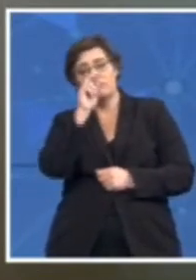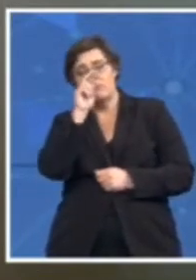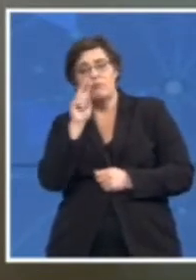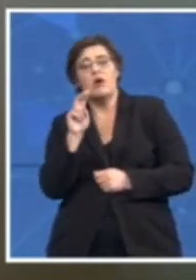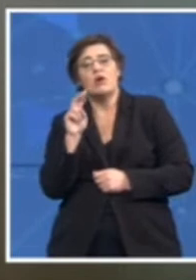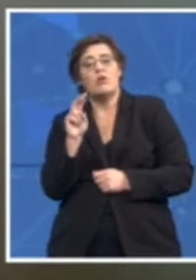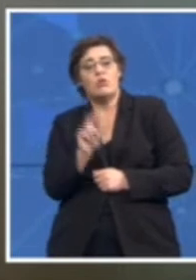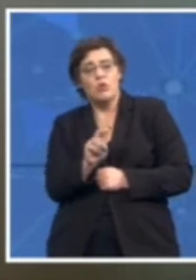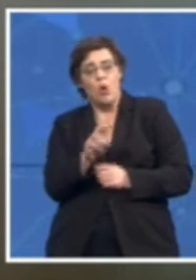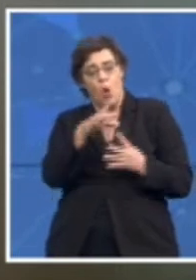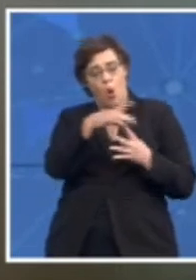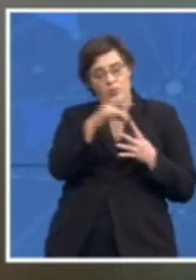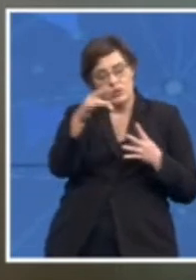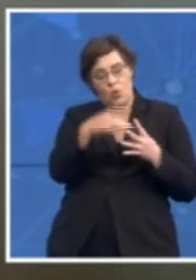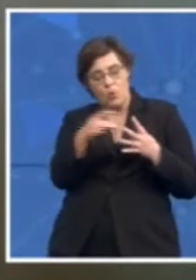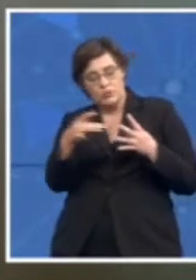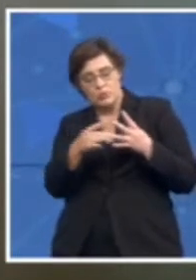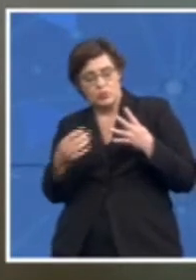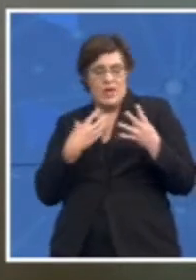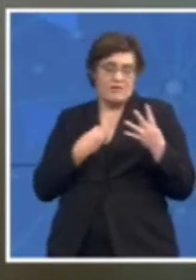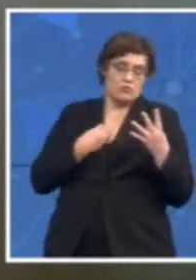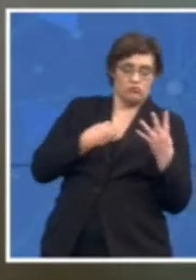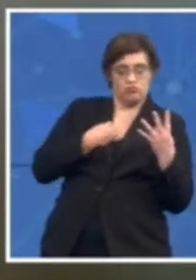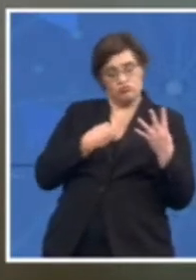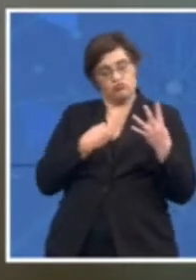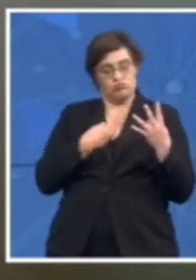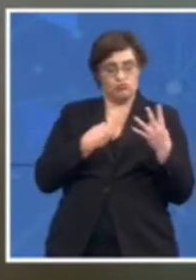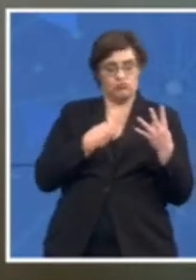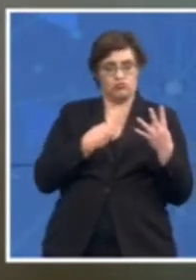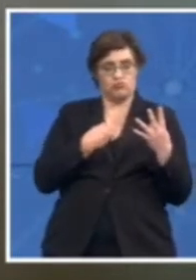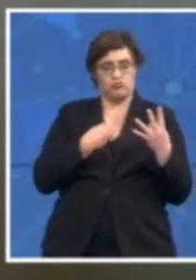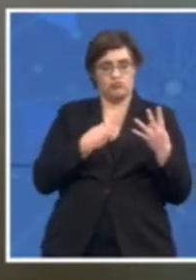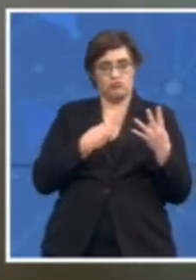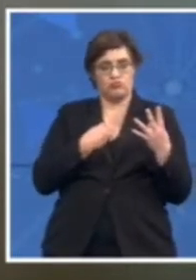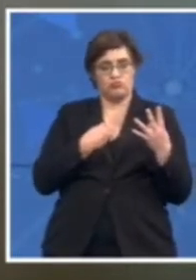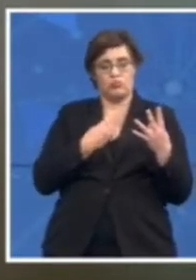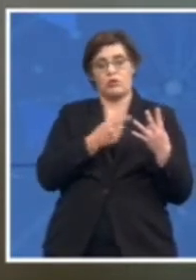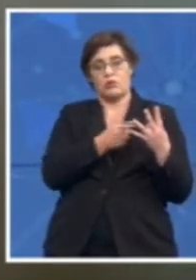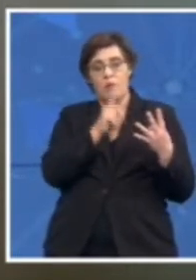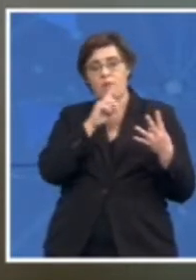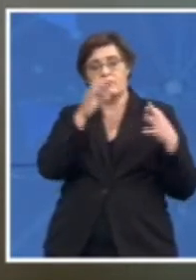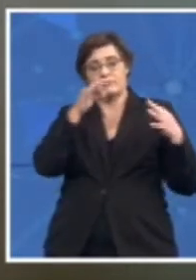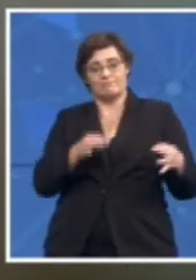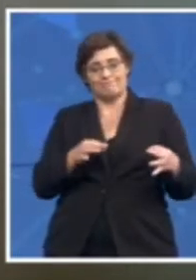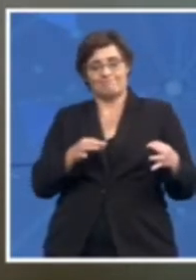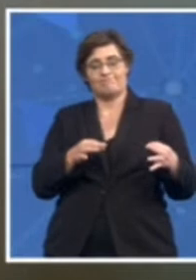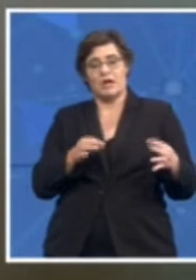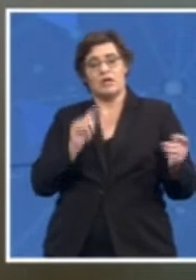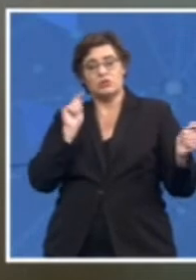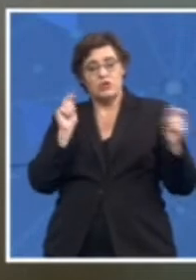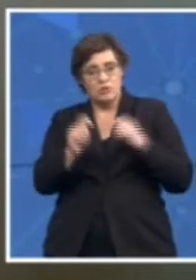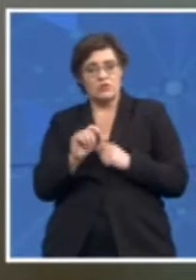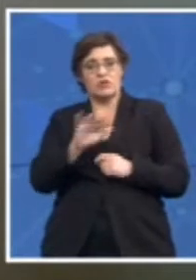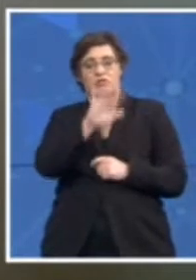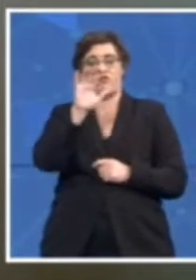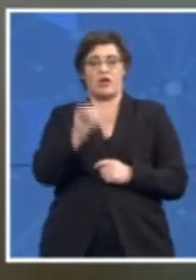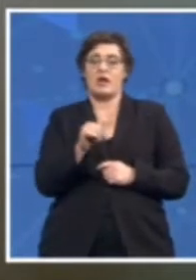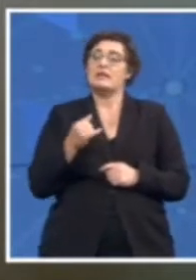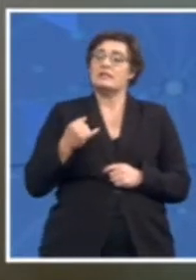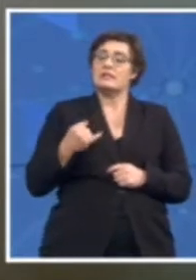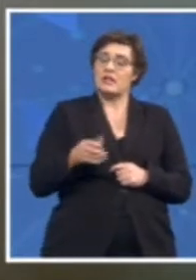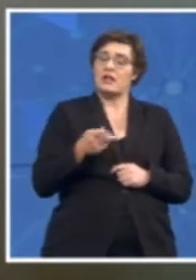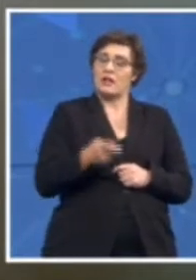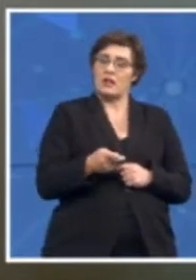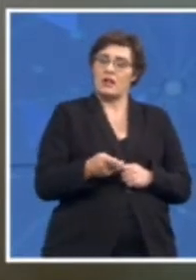have, considering that the National Transmission Company of South Africa will still be a wholly owned subsidiary